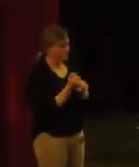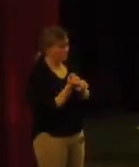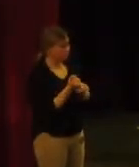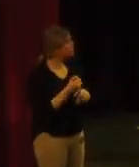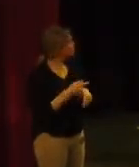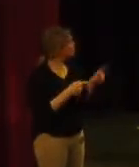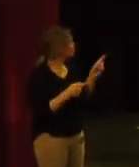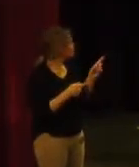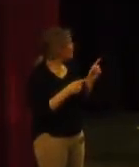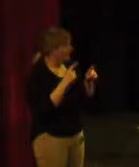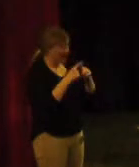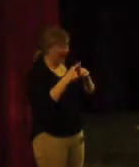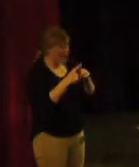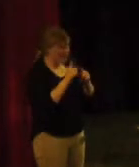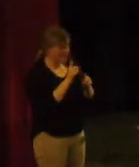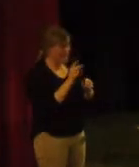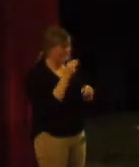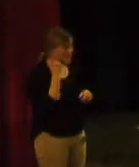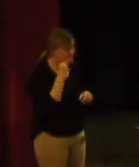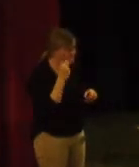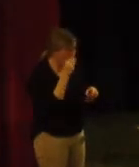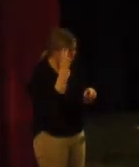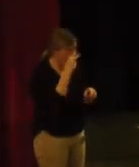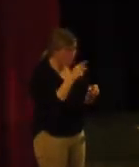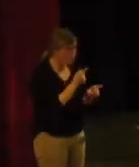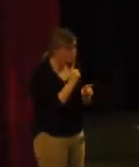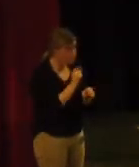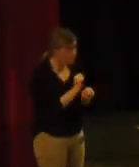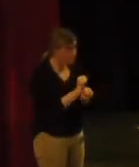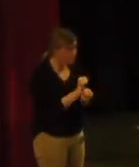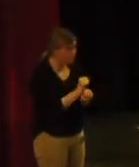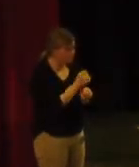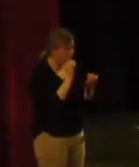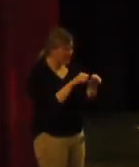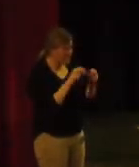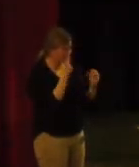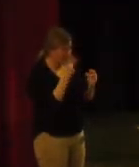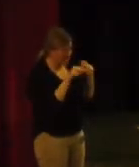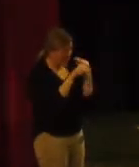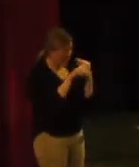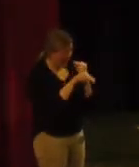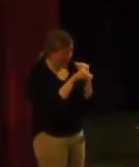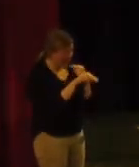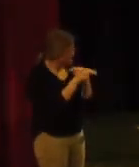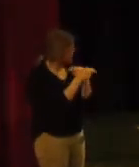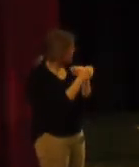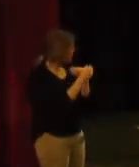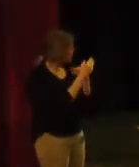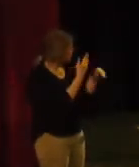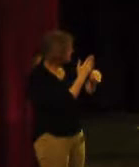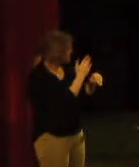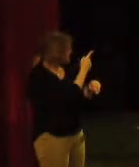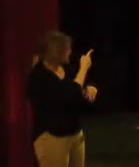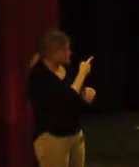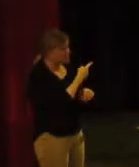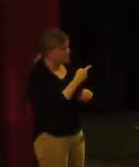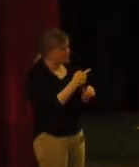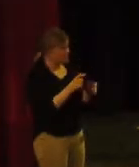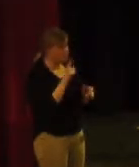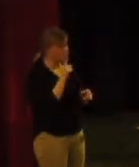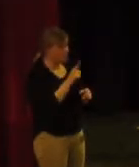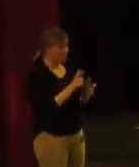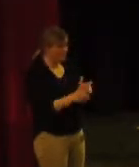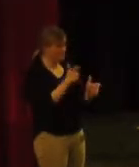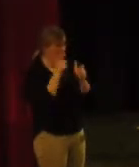in Mexico. And there's a highway there. You can see kind of in between us right here. And this X is pretty humongous,